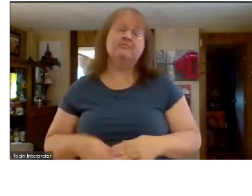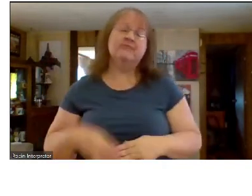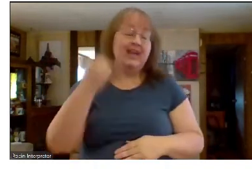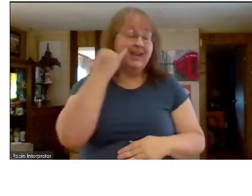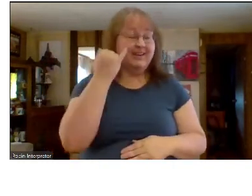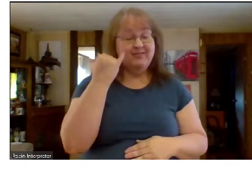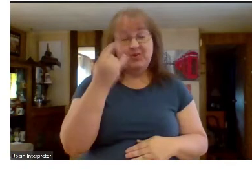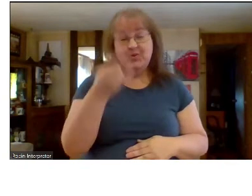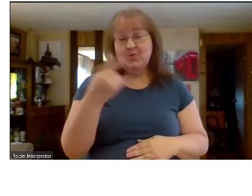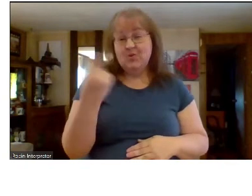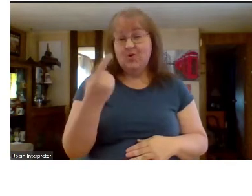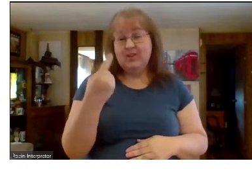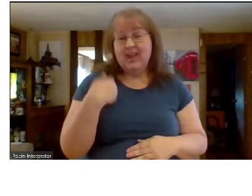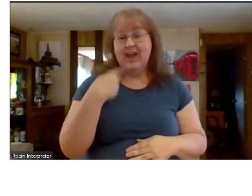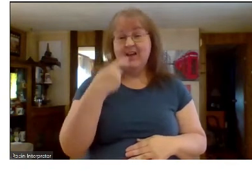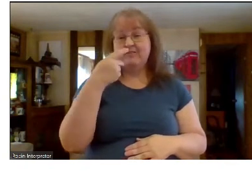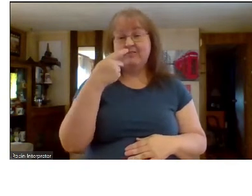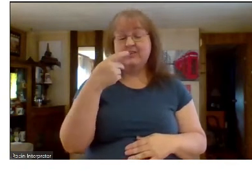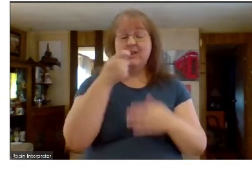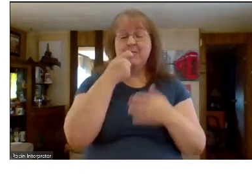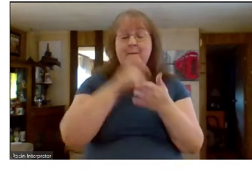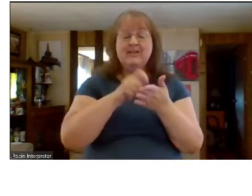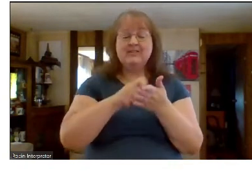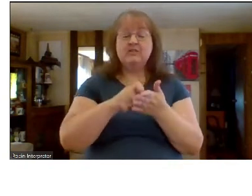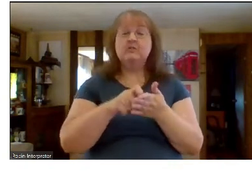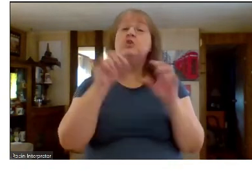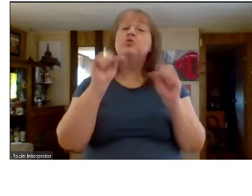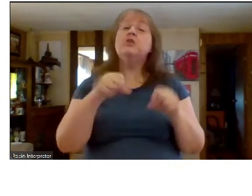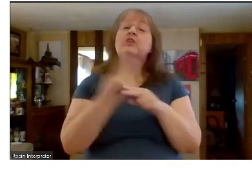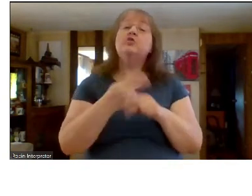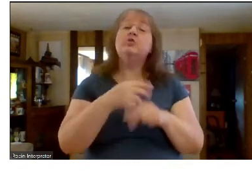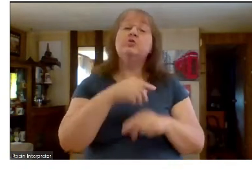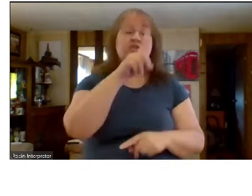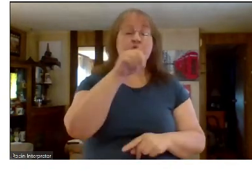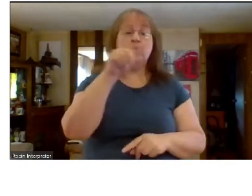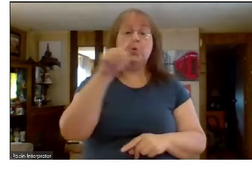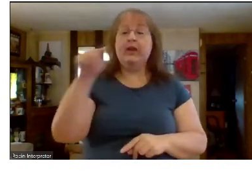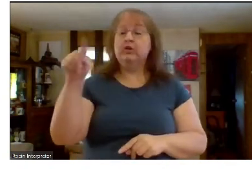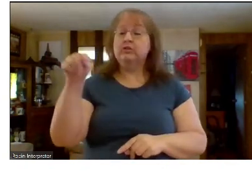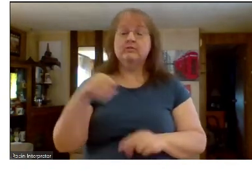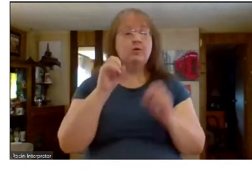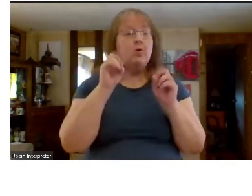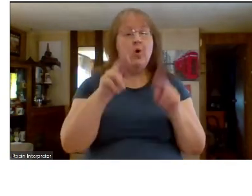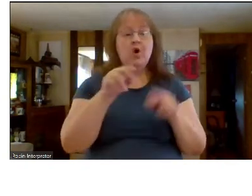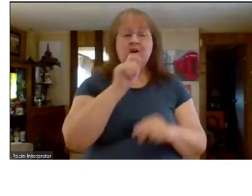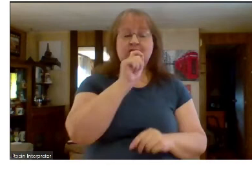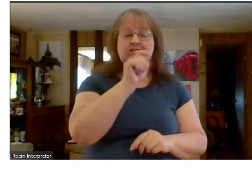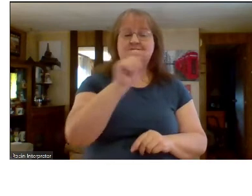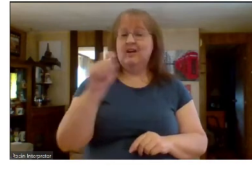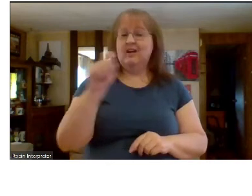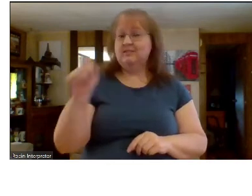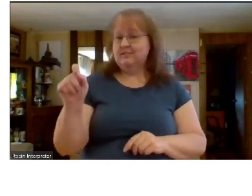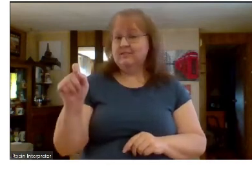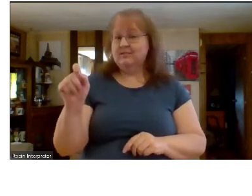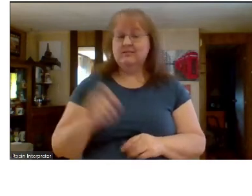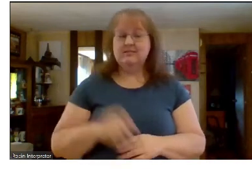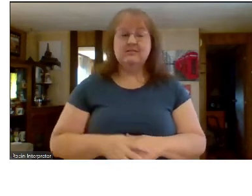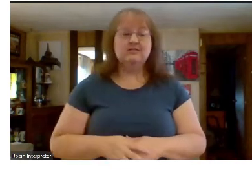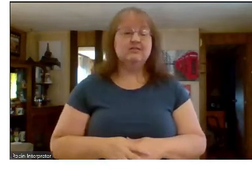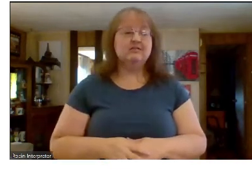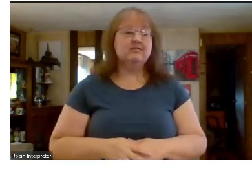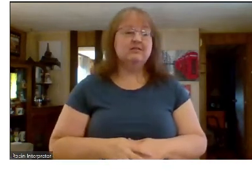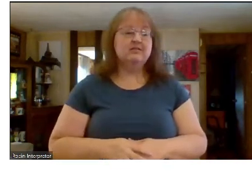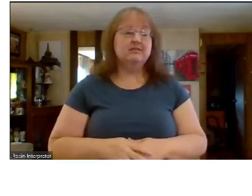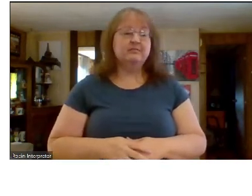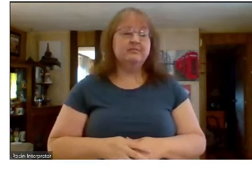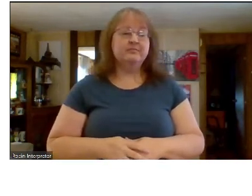blue. And if you just have a pencil, which most likely you will, you can even use squiggly lines, okay,